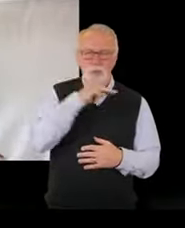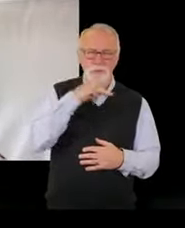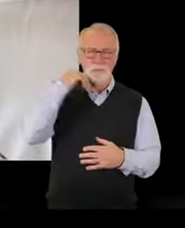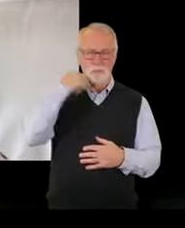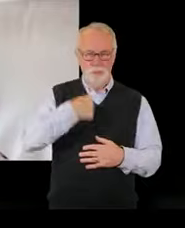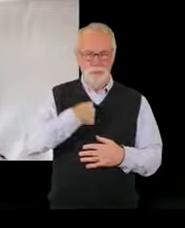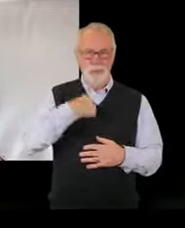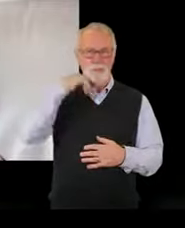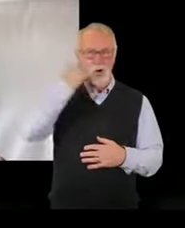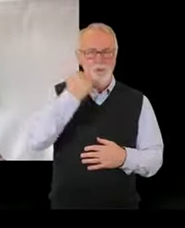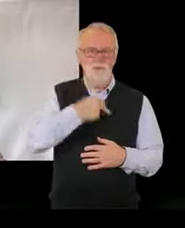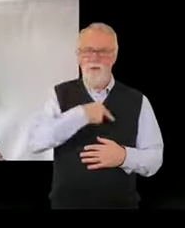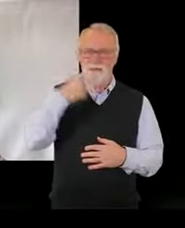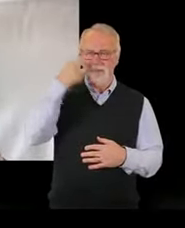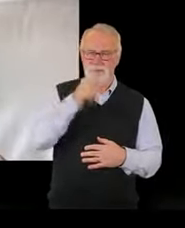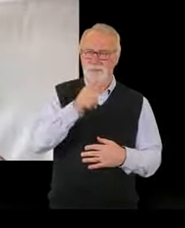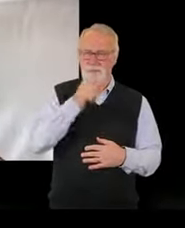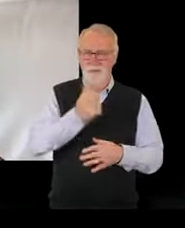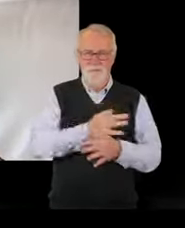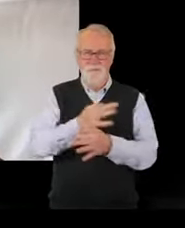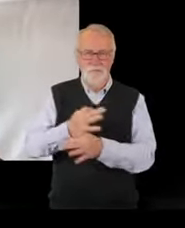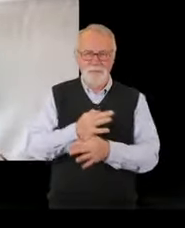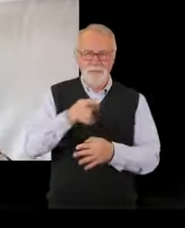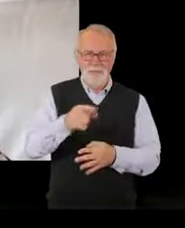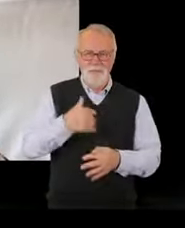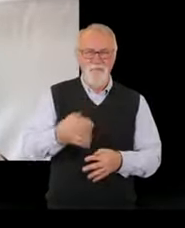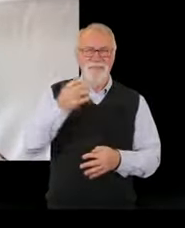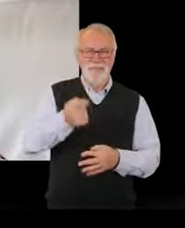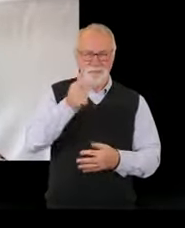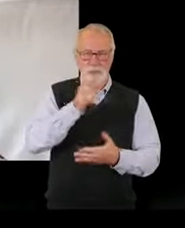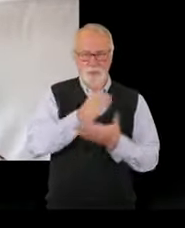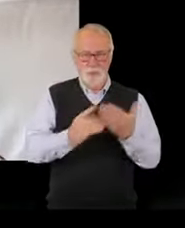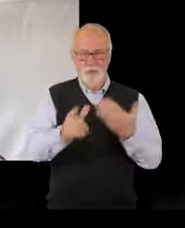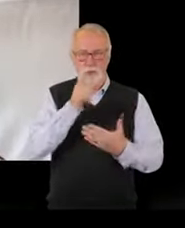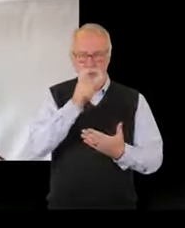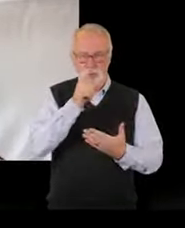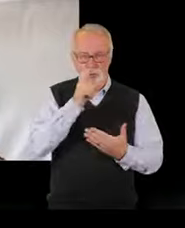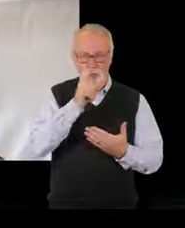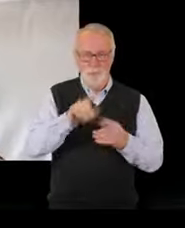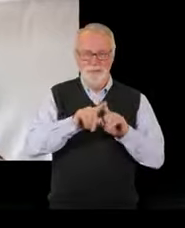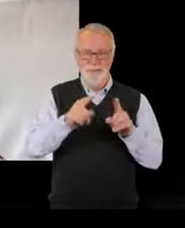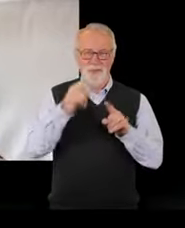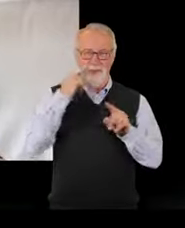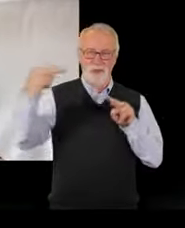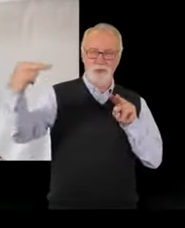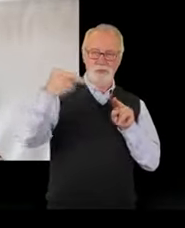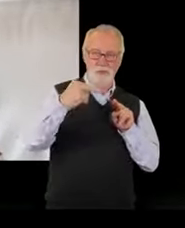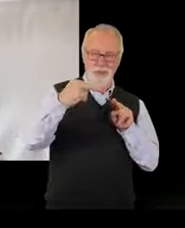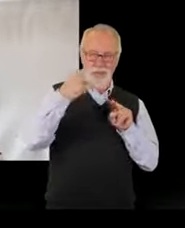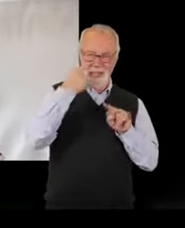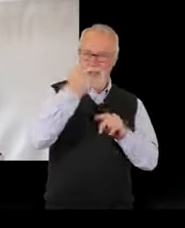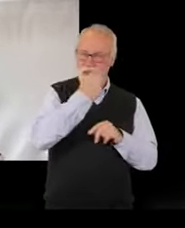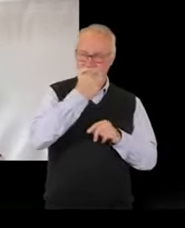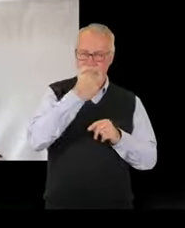speak to someone who understood the different eye conditions. And she was absolutely, put me at ease,